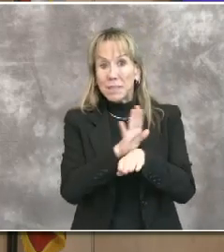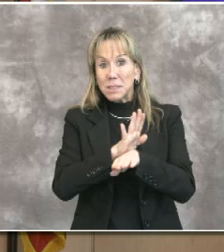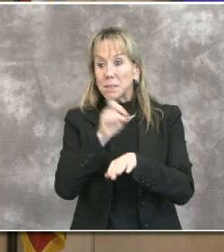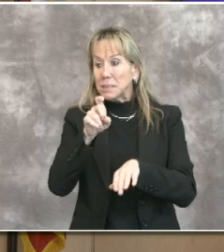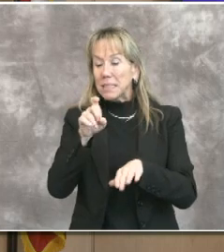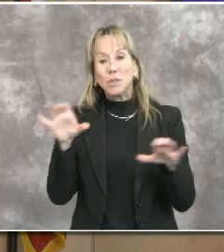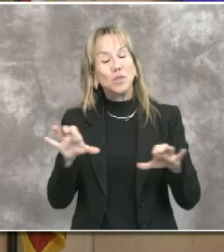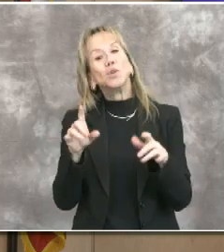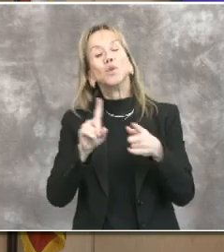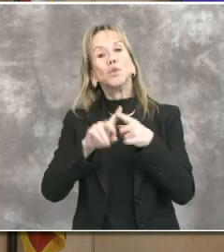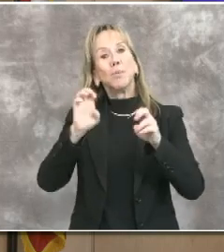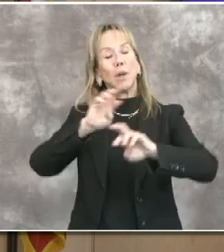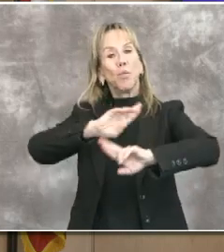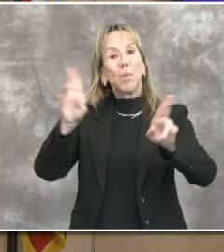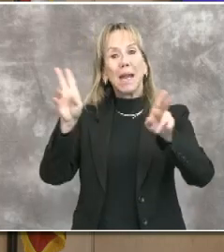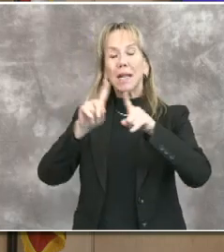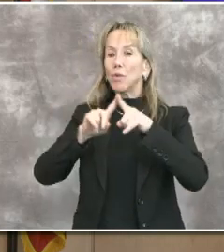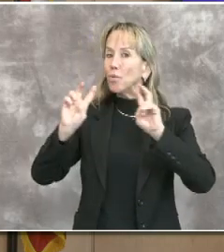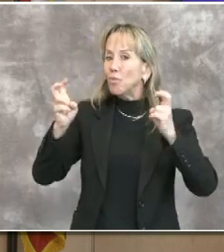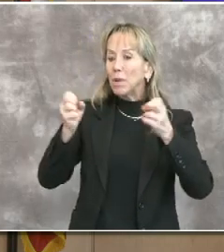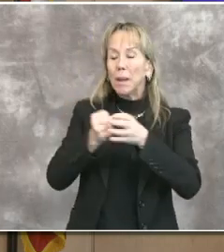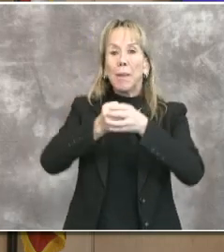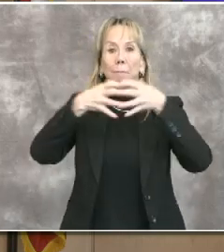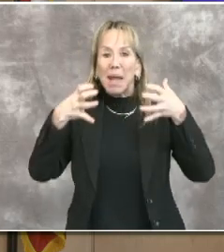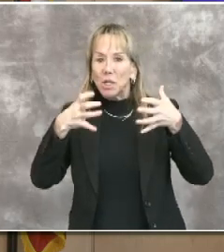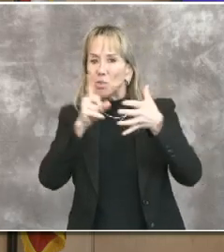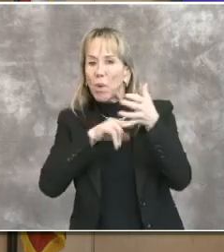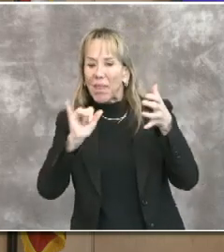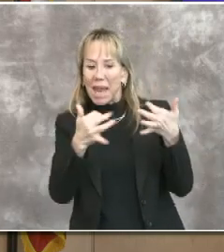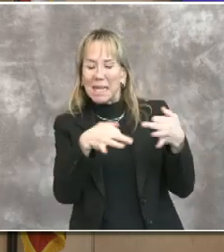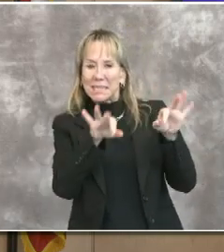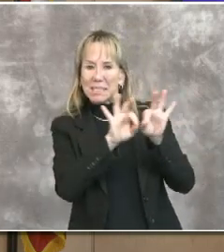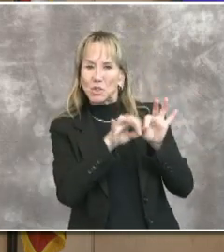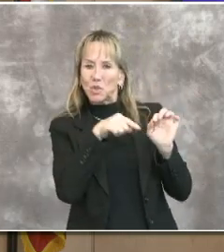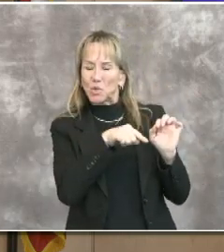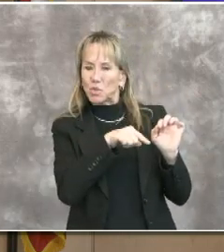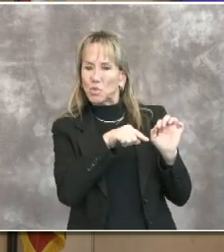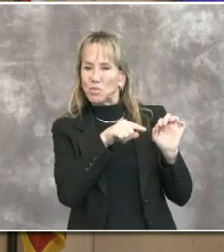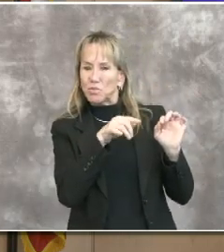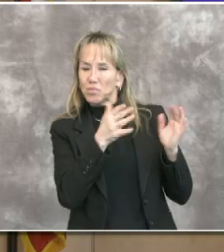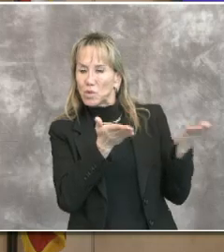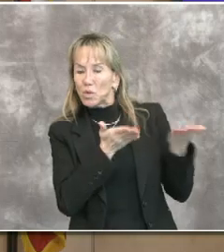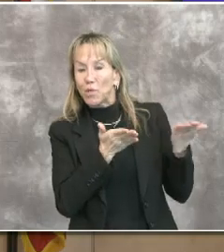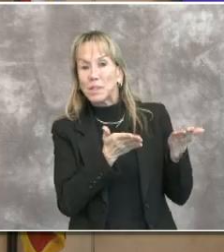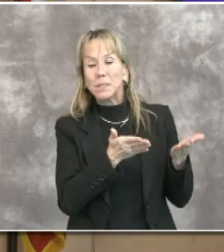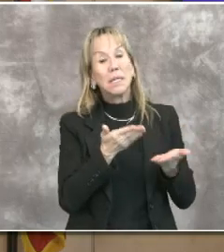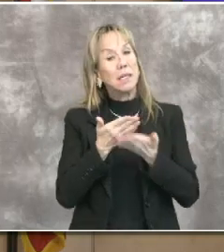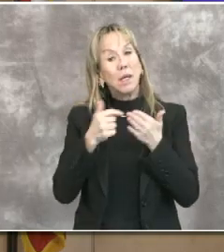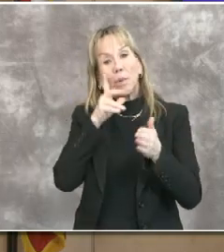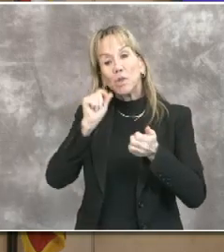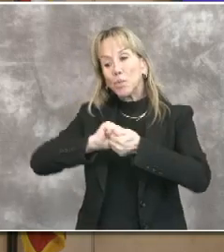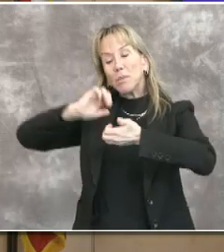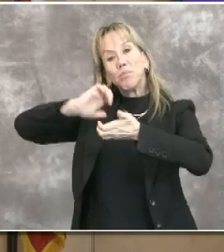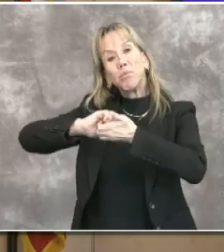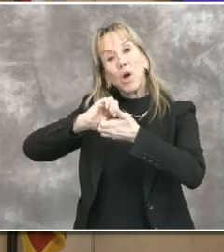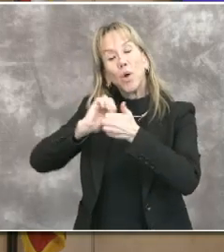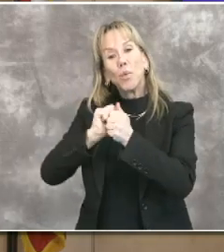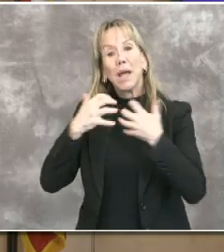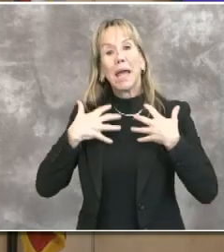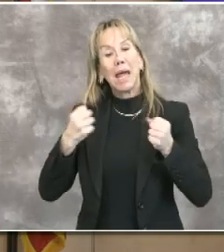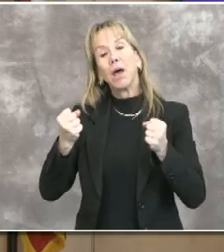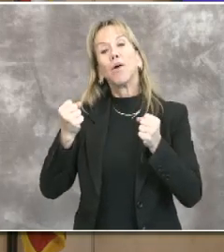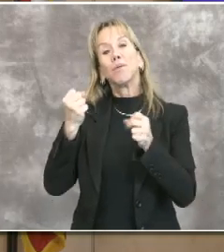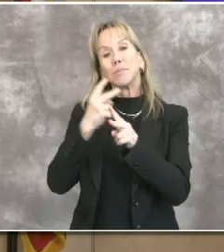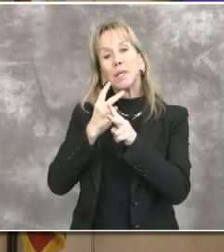for an expansion of essential services when the state outlines that is ready, things that we're going to do in partnership with our healthcare system, and perhaps most importantly,